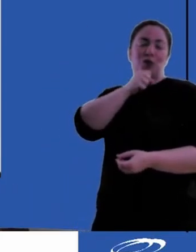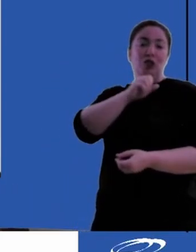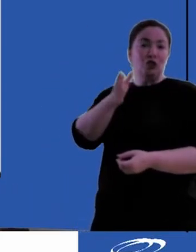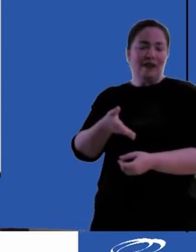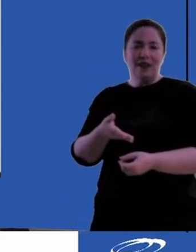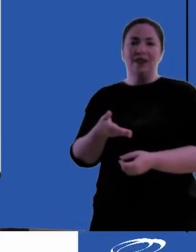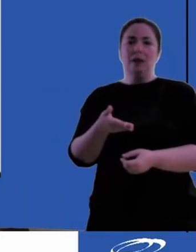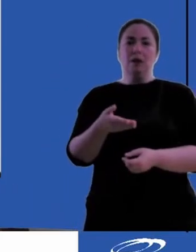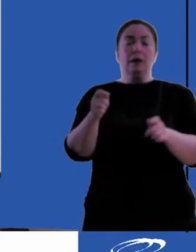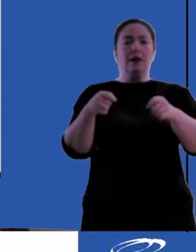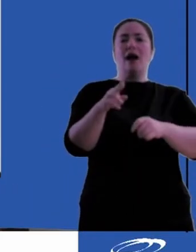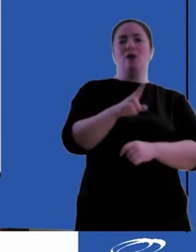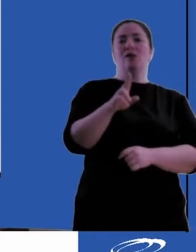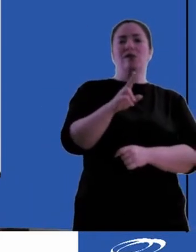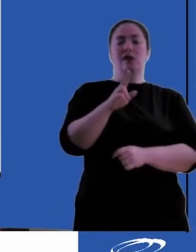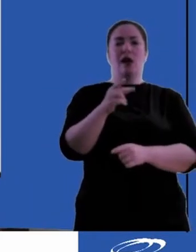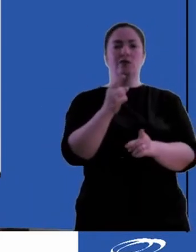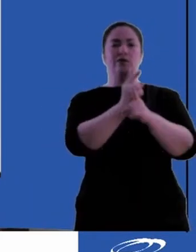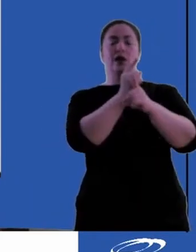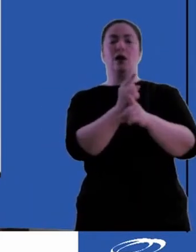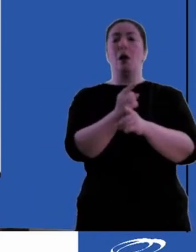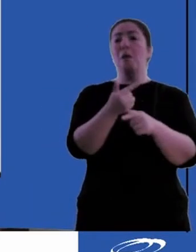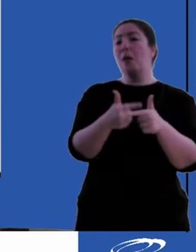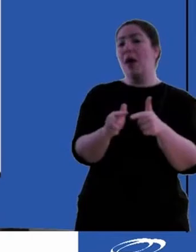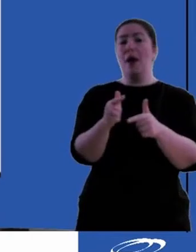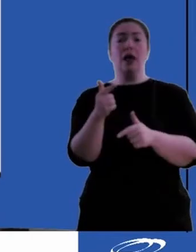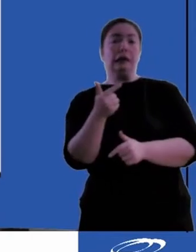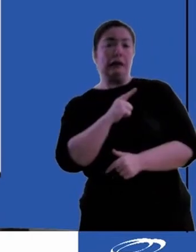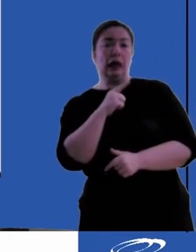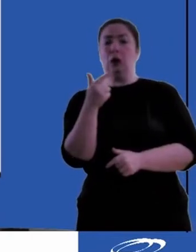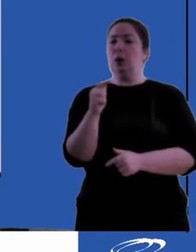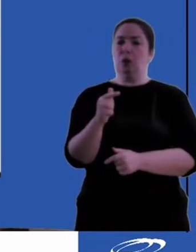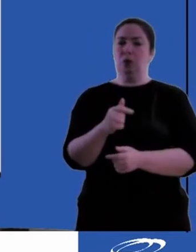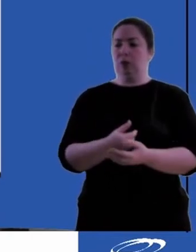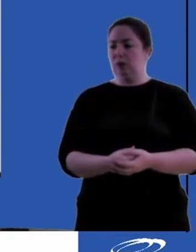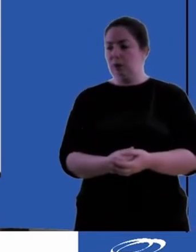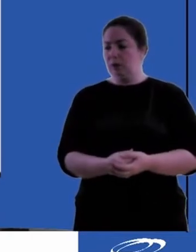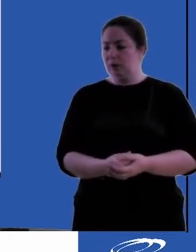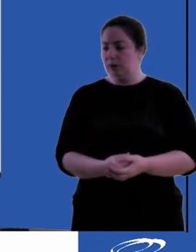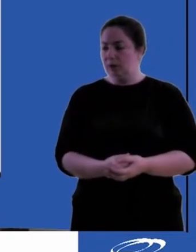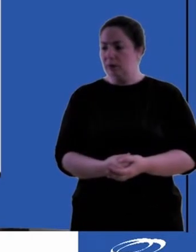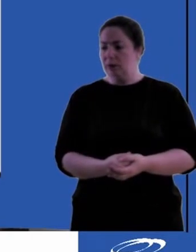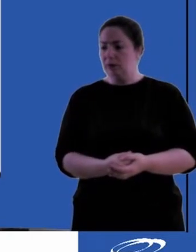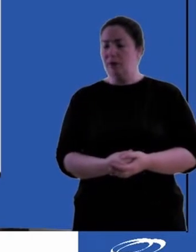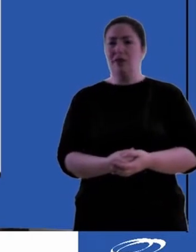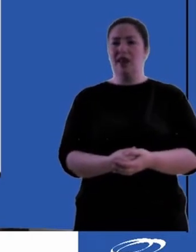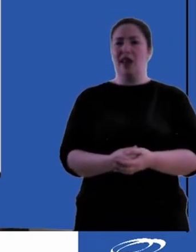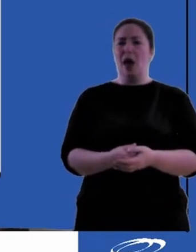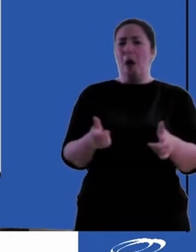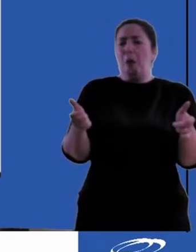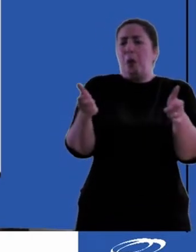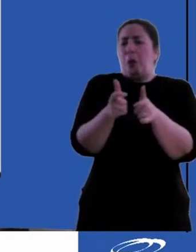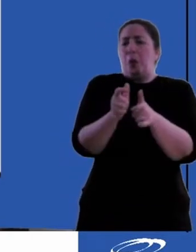cut points for differentiating periprosthetic joint infection from non-infectious arthroplasty failure are different